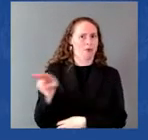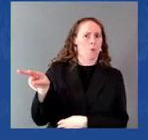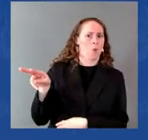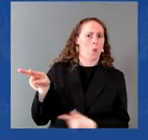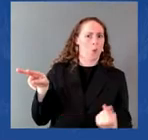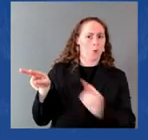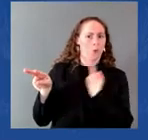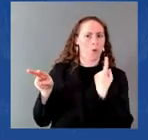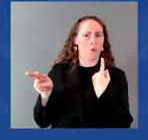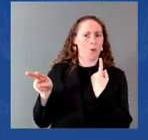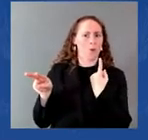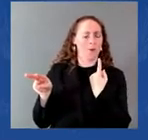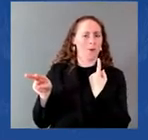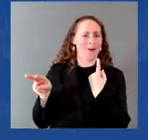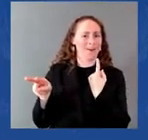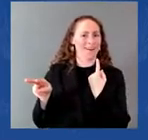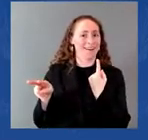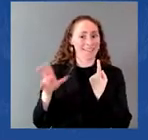Joke.